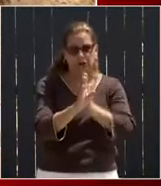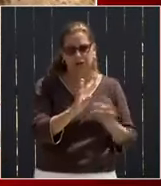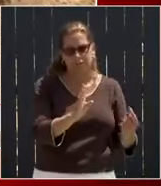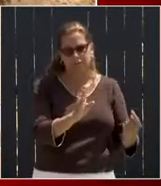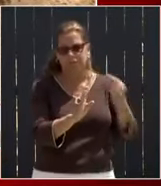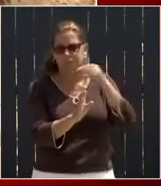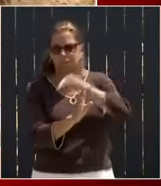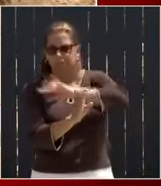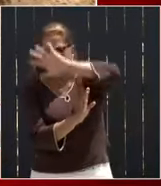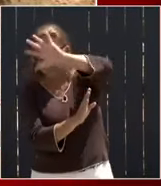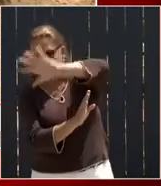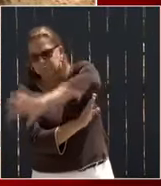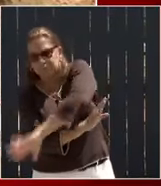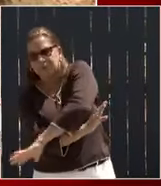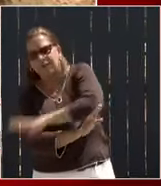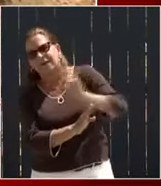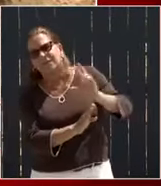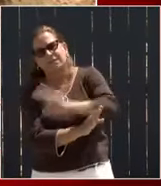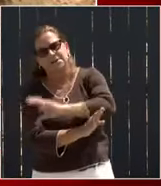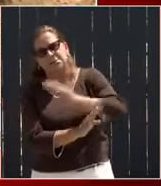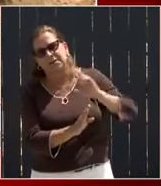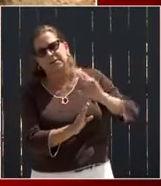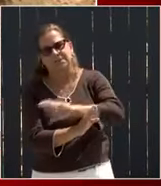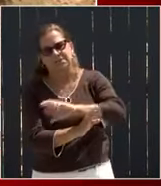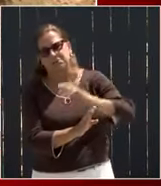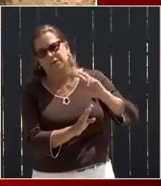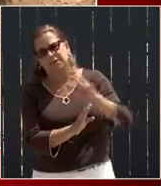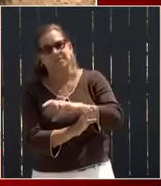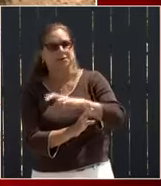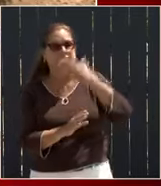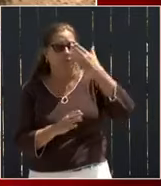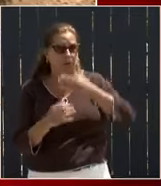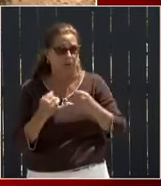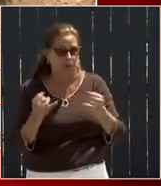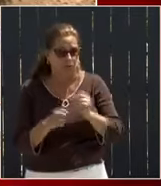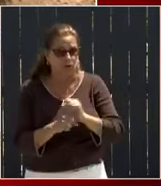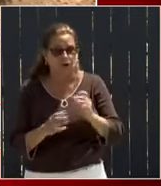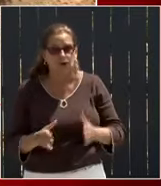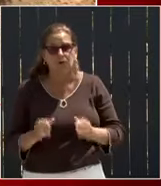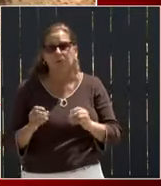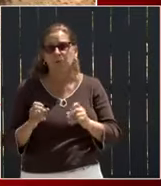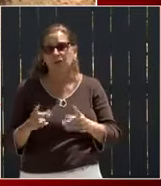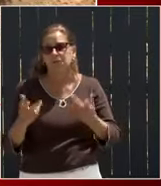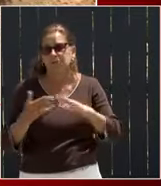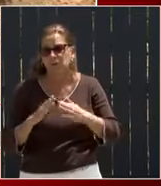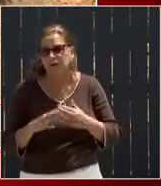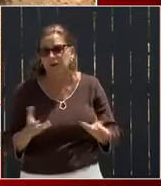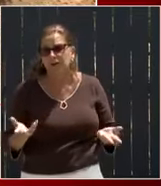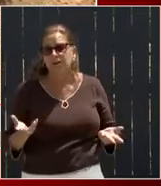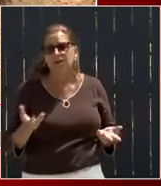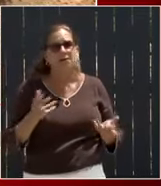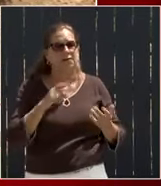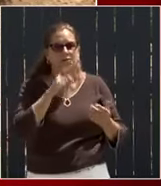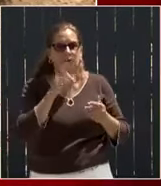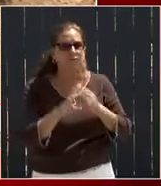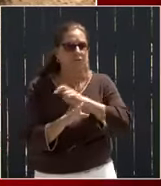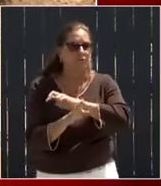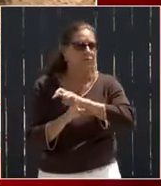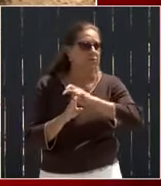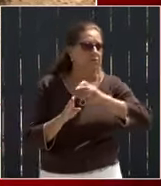just with our frontline workers, many of who were working in grocery stores, but people in communities who had to travel far to get to a